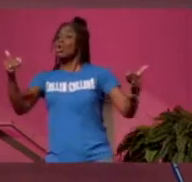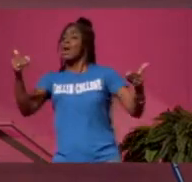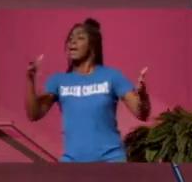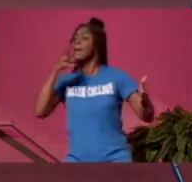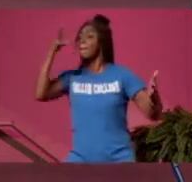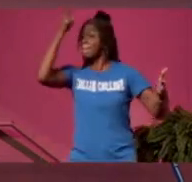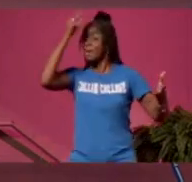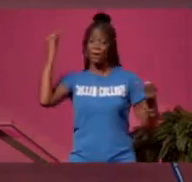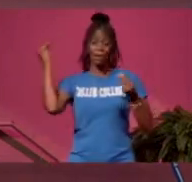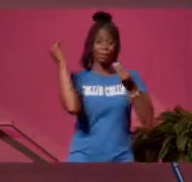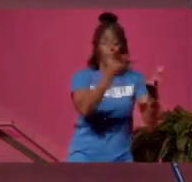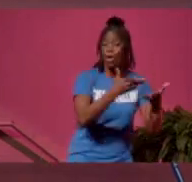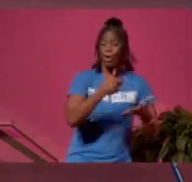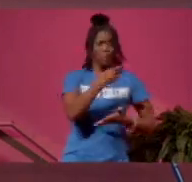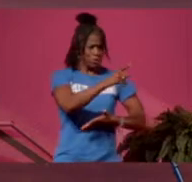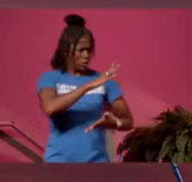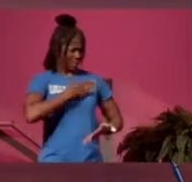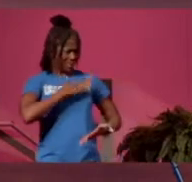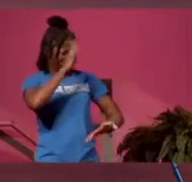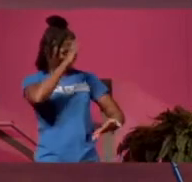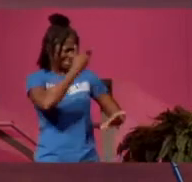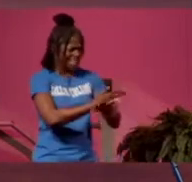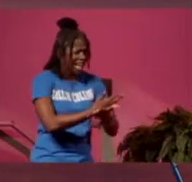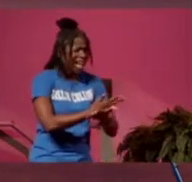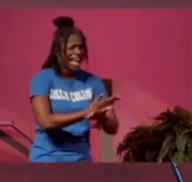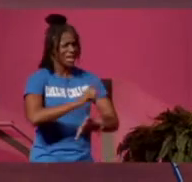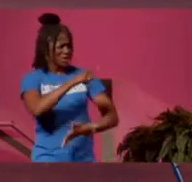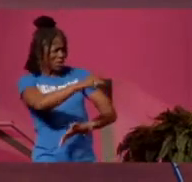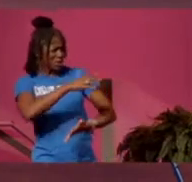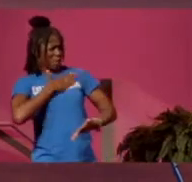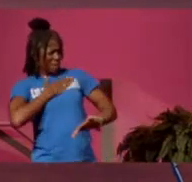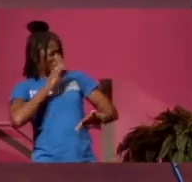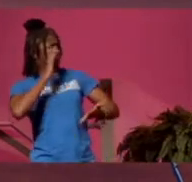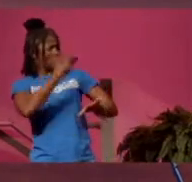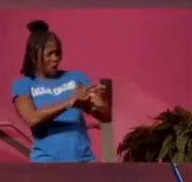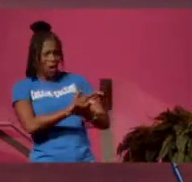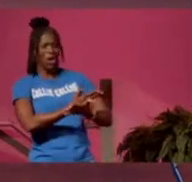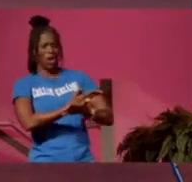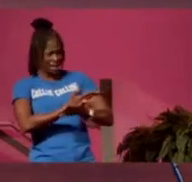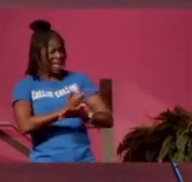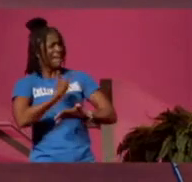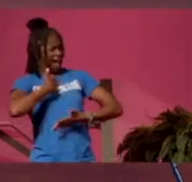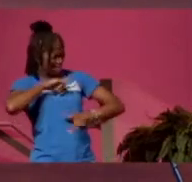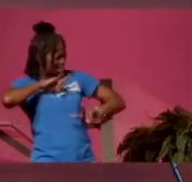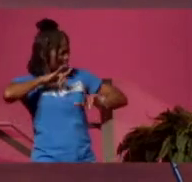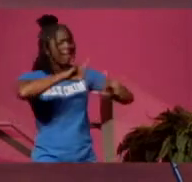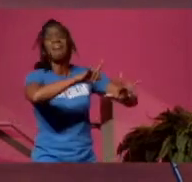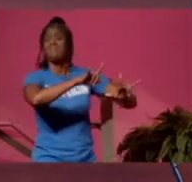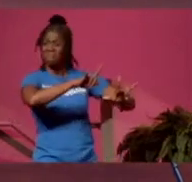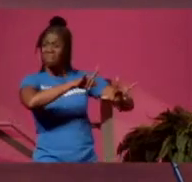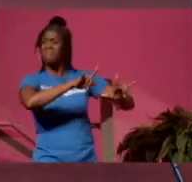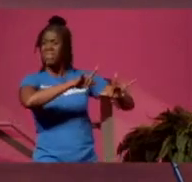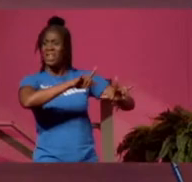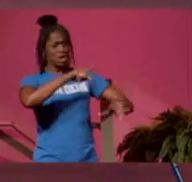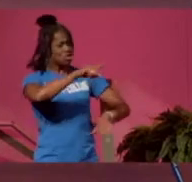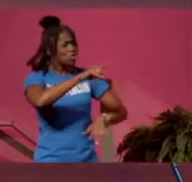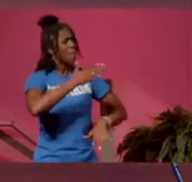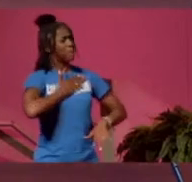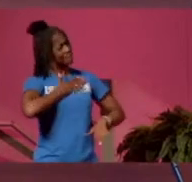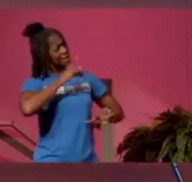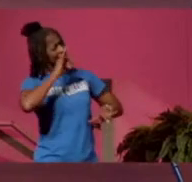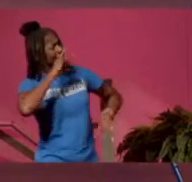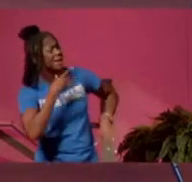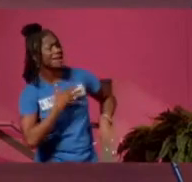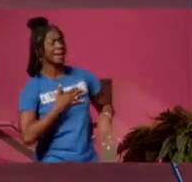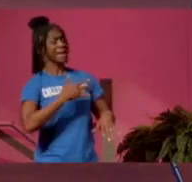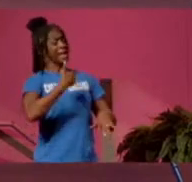say that you are my son, that you are my daughter, and I love you. You're my child, and